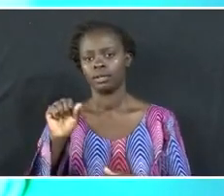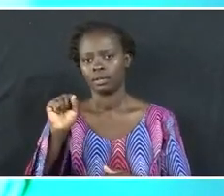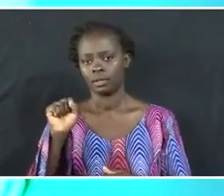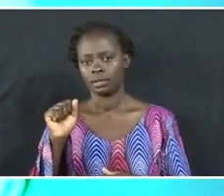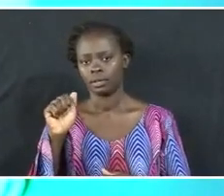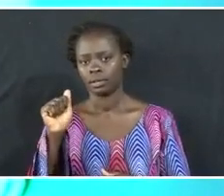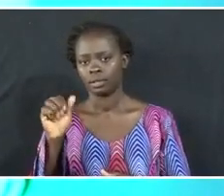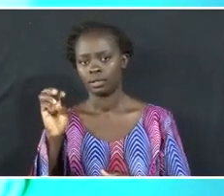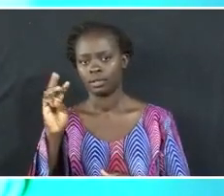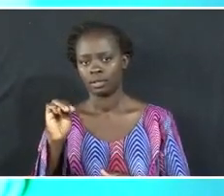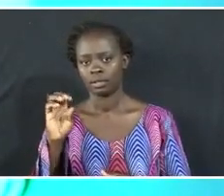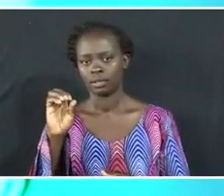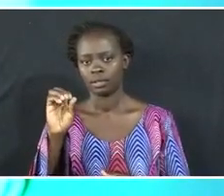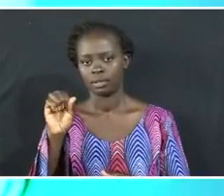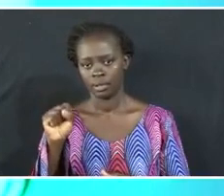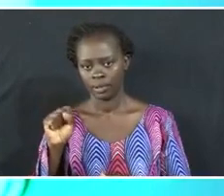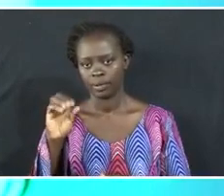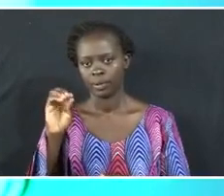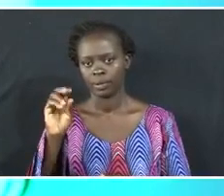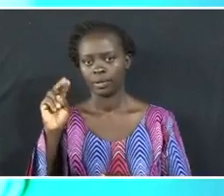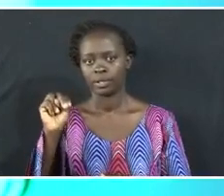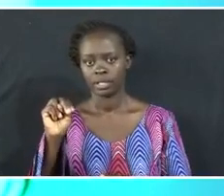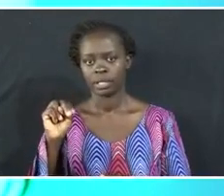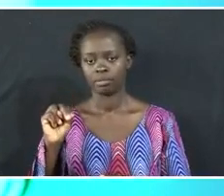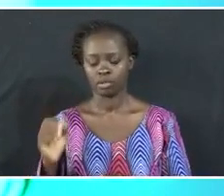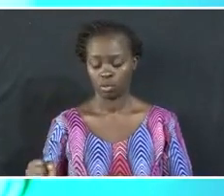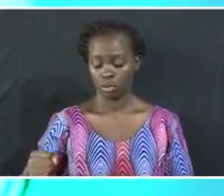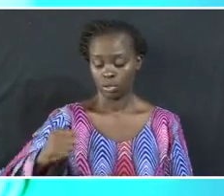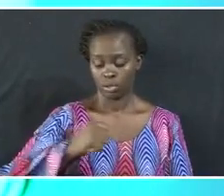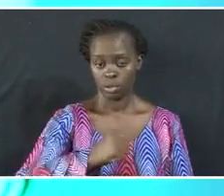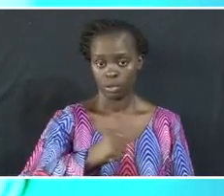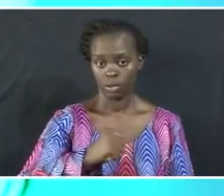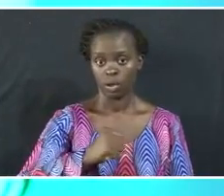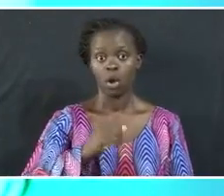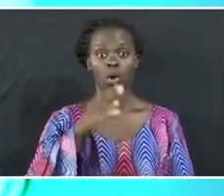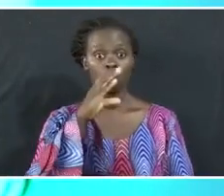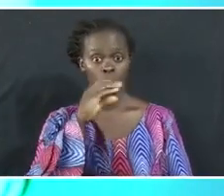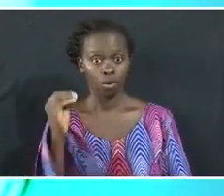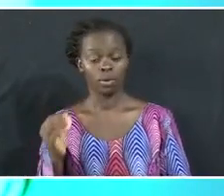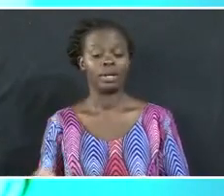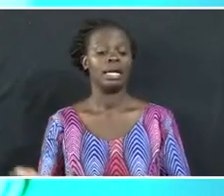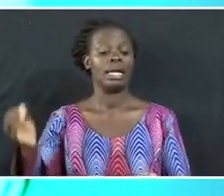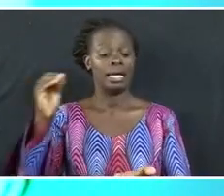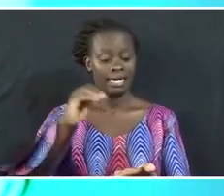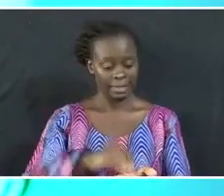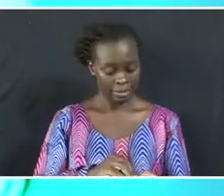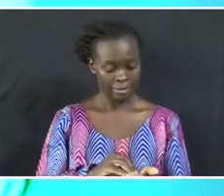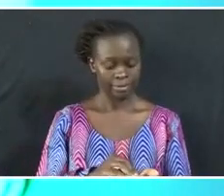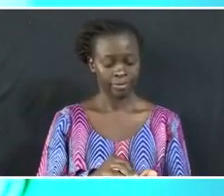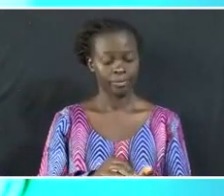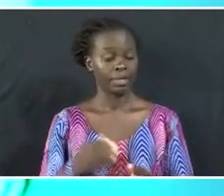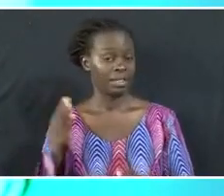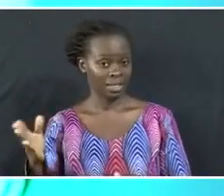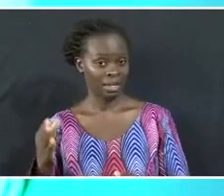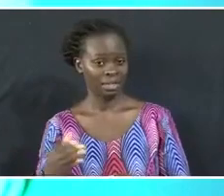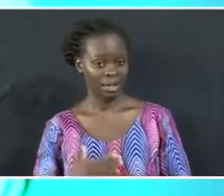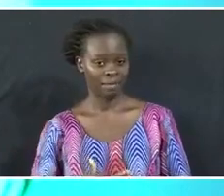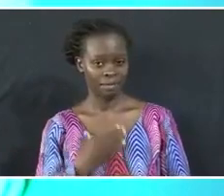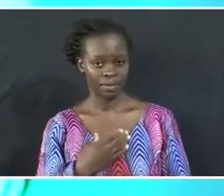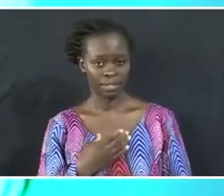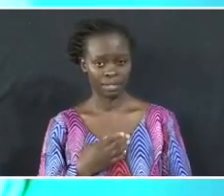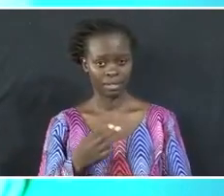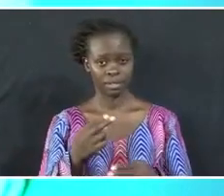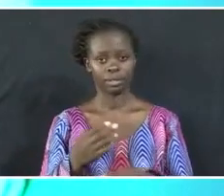a Philistine woman named Delilah. When the Philistine leaders found out about